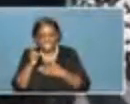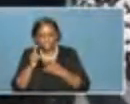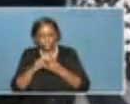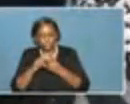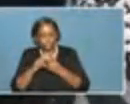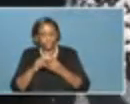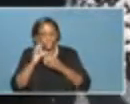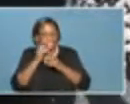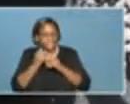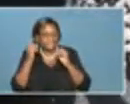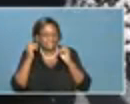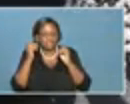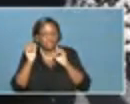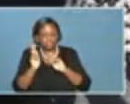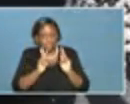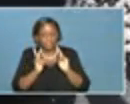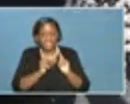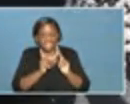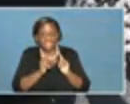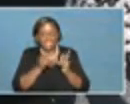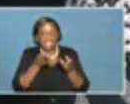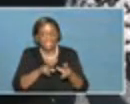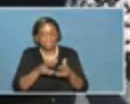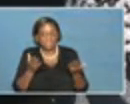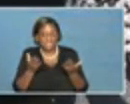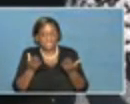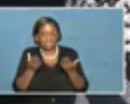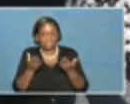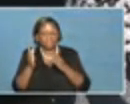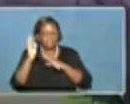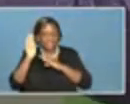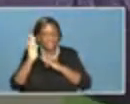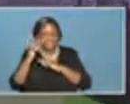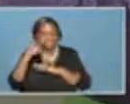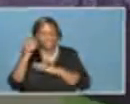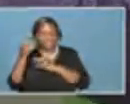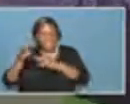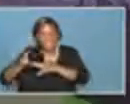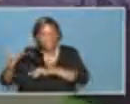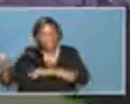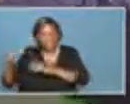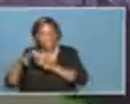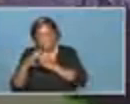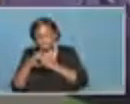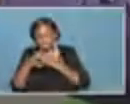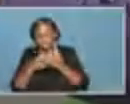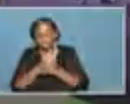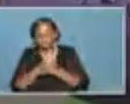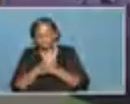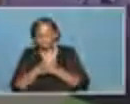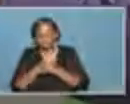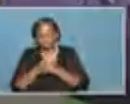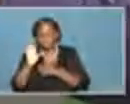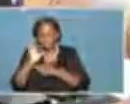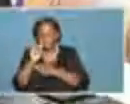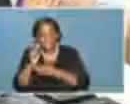that industry to work as professionals in that industry? Yes. What I'm saying is you could go, anyone, any person right now could